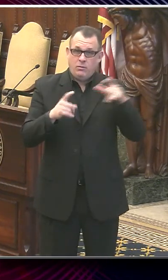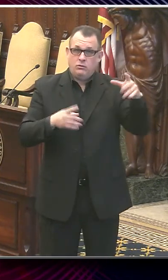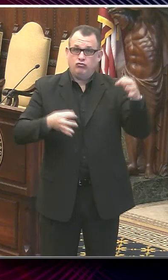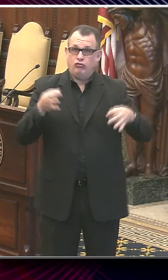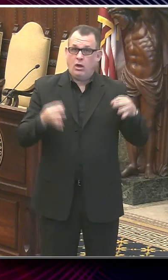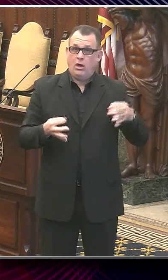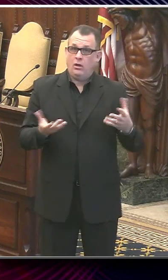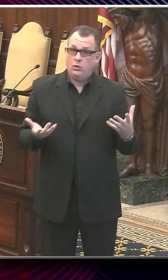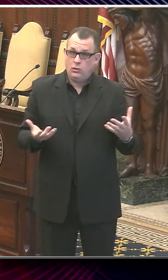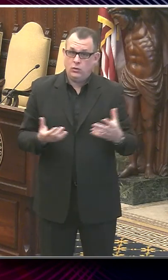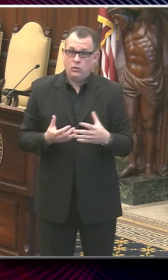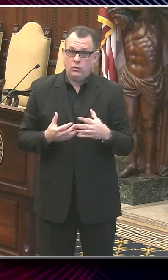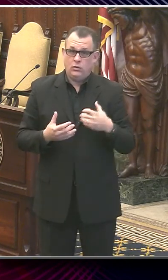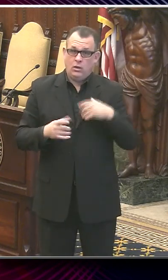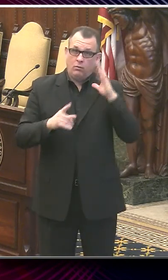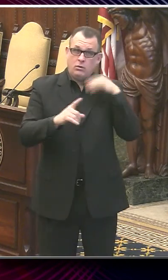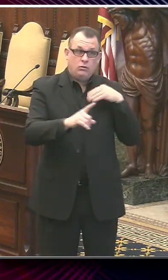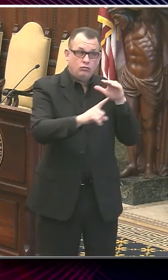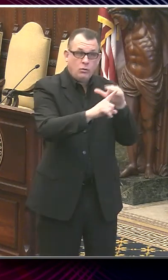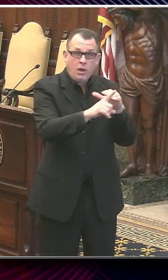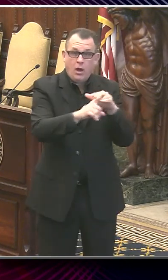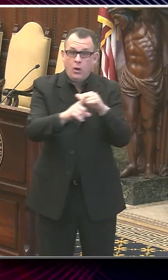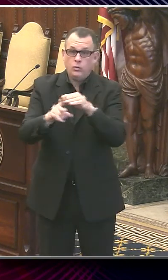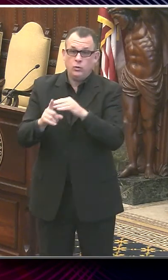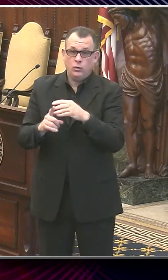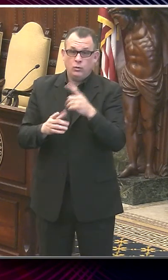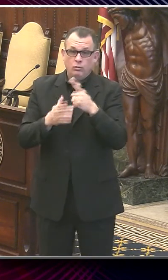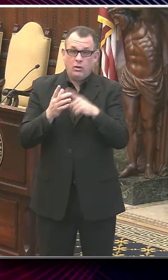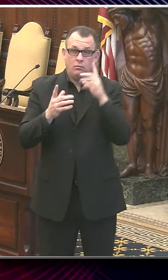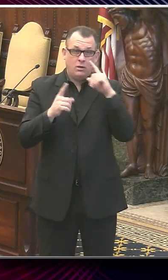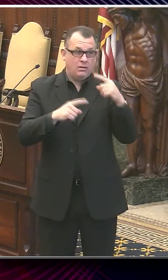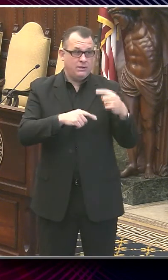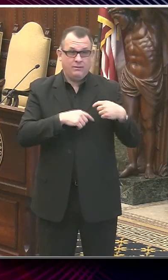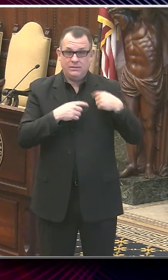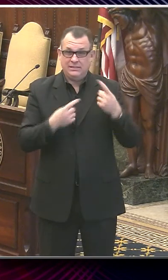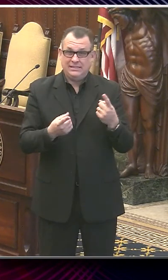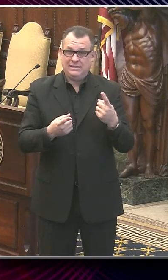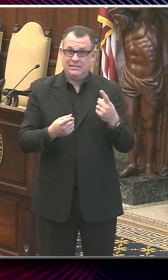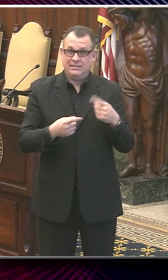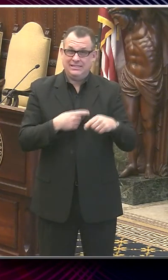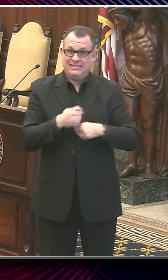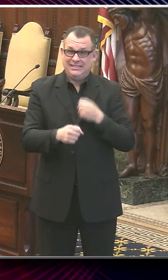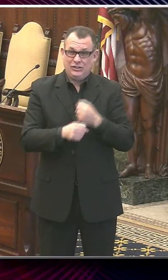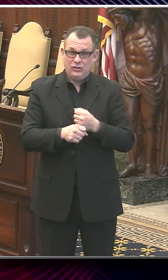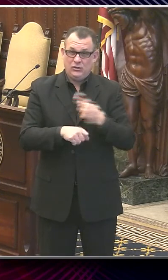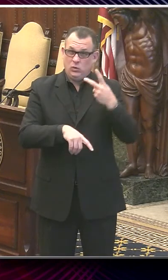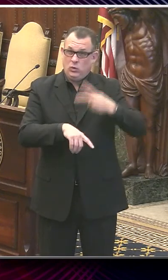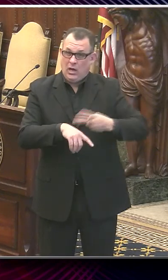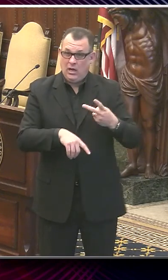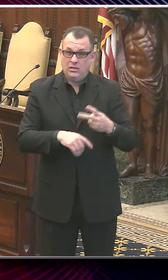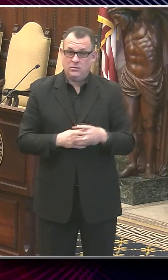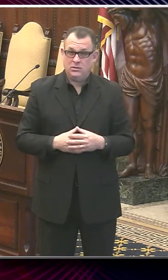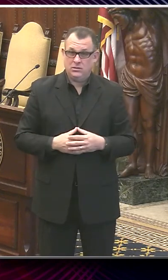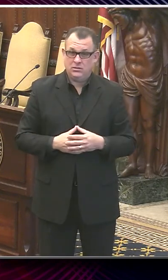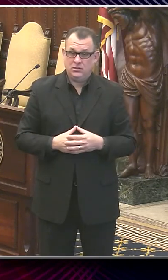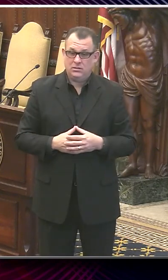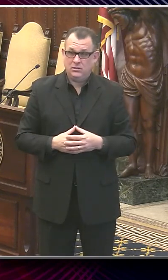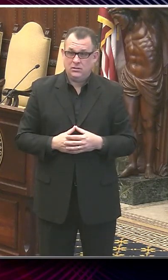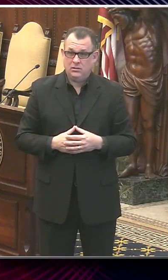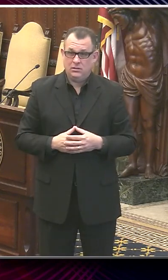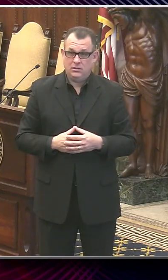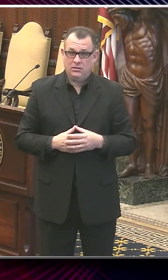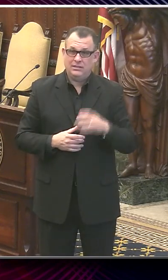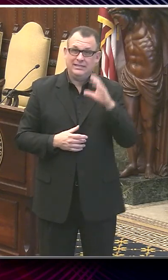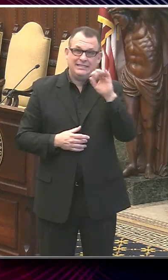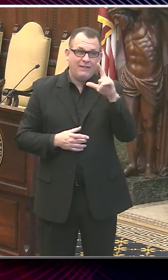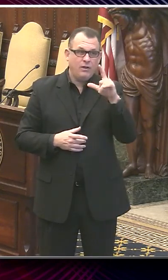also remind folks that what we've been through already in the last year with the law two times, with the civil unrest,